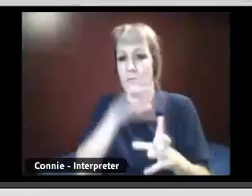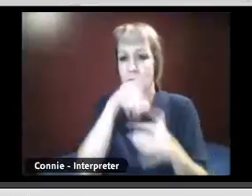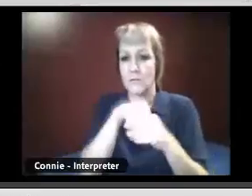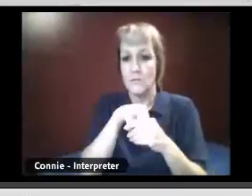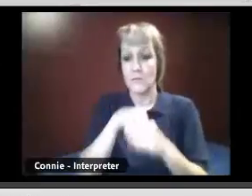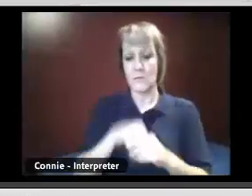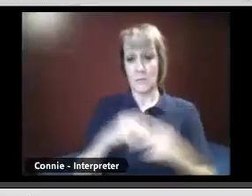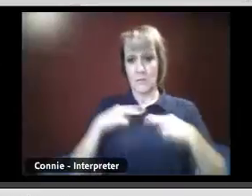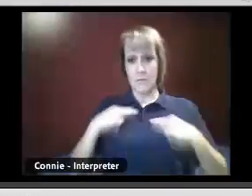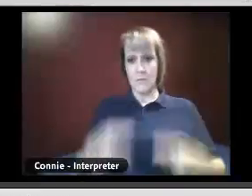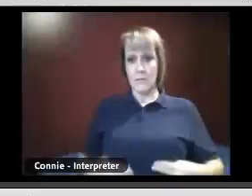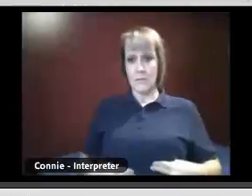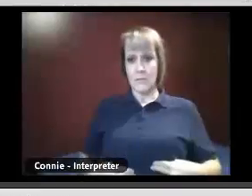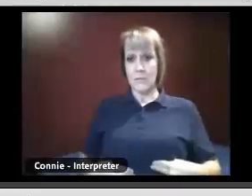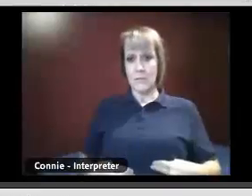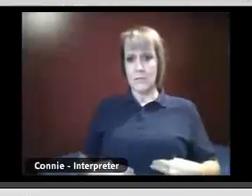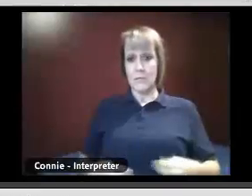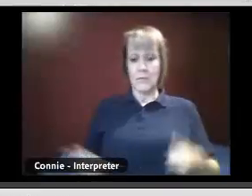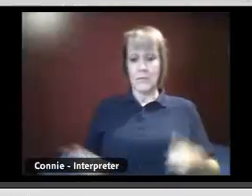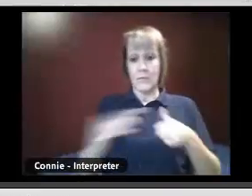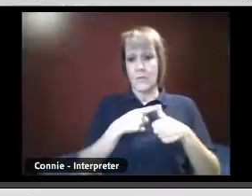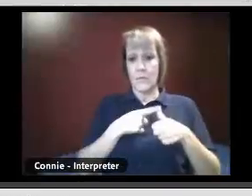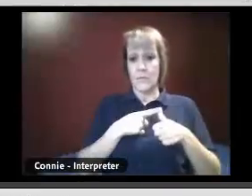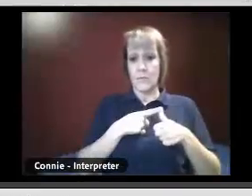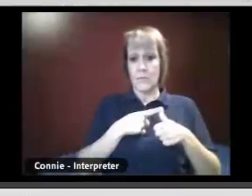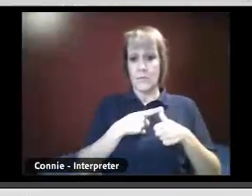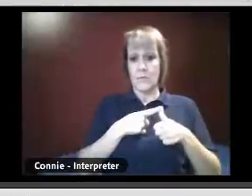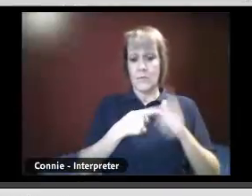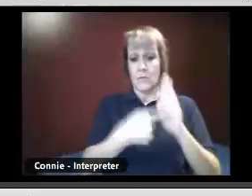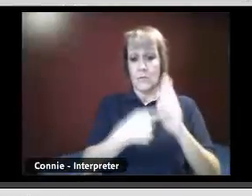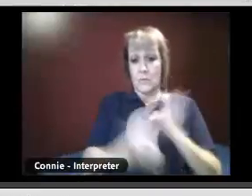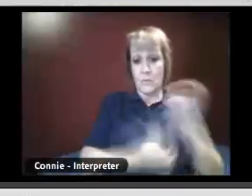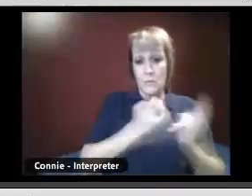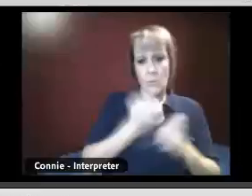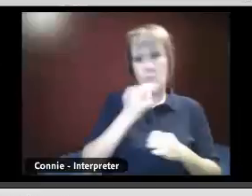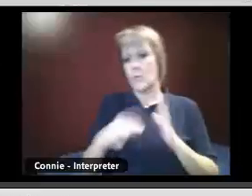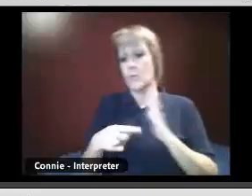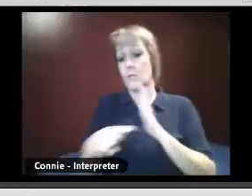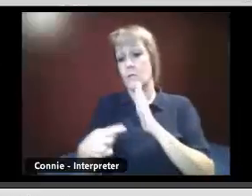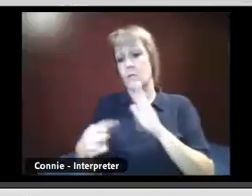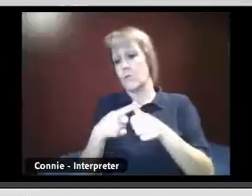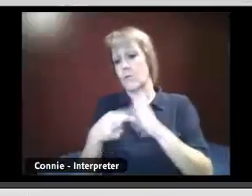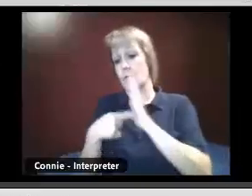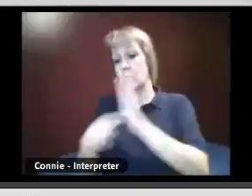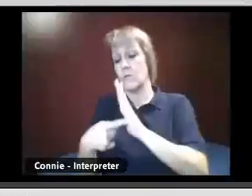beings, do we lead first with emotion or do we lead first with logic?